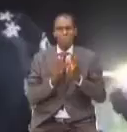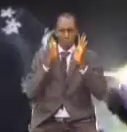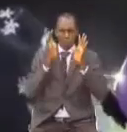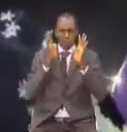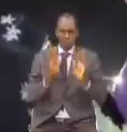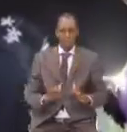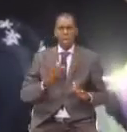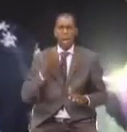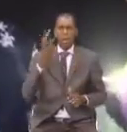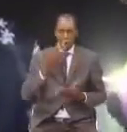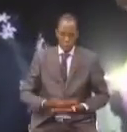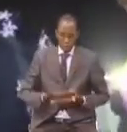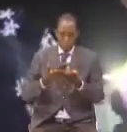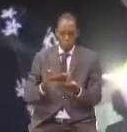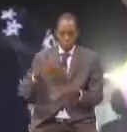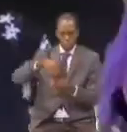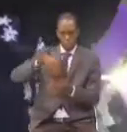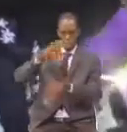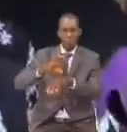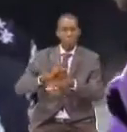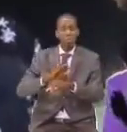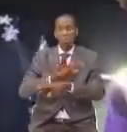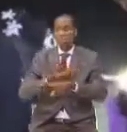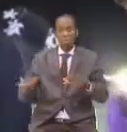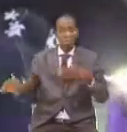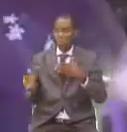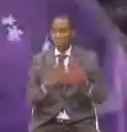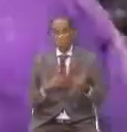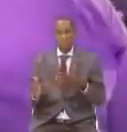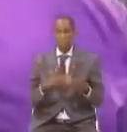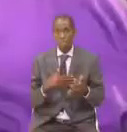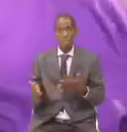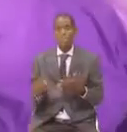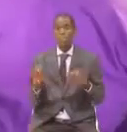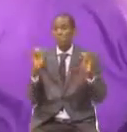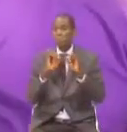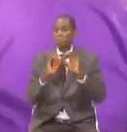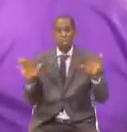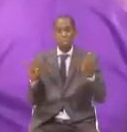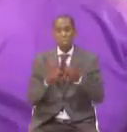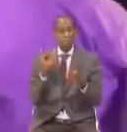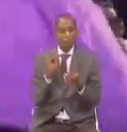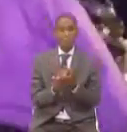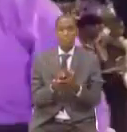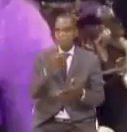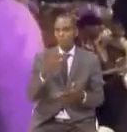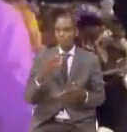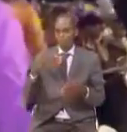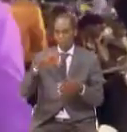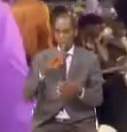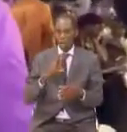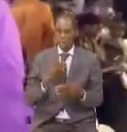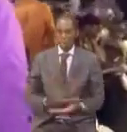born as a Christian. Nothing like that. Your heart was still evil. You were still doing the lying